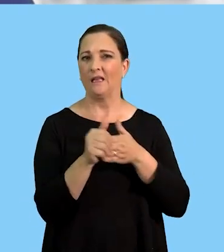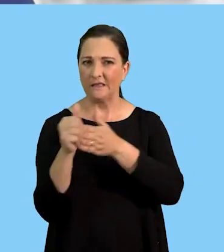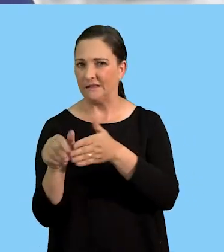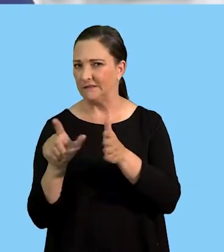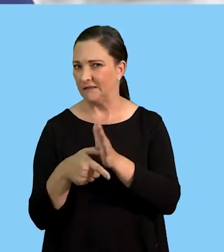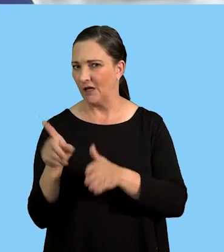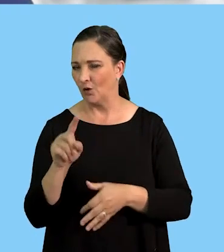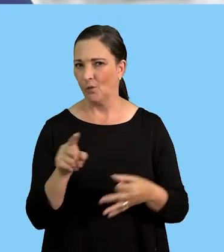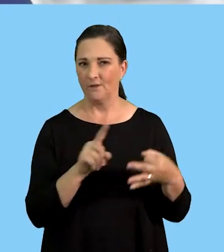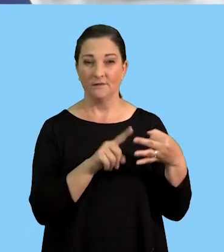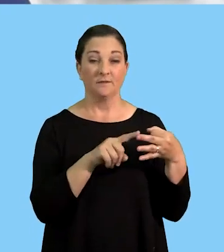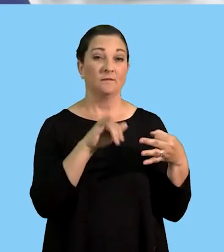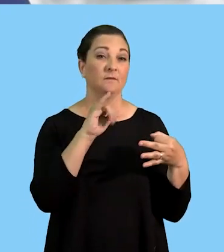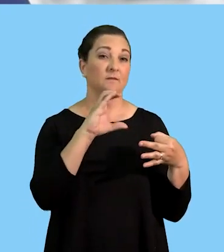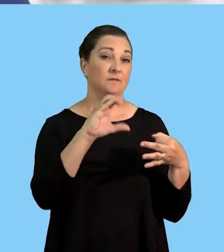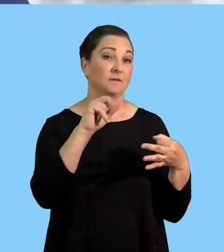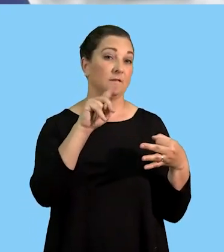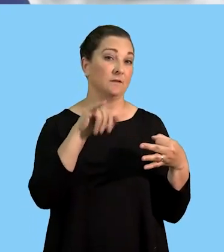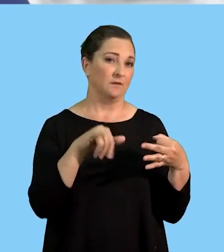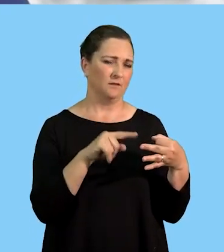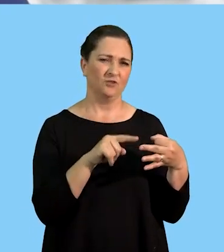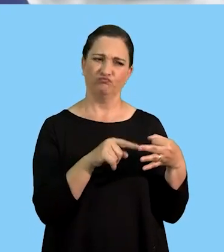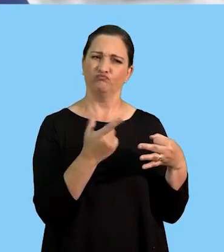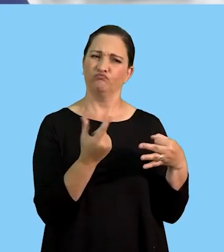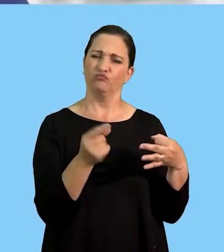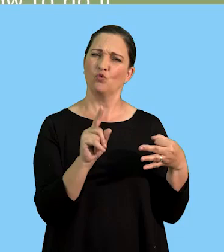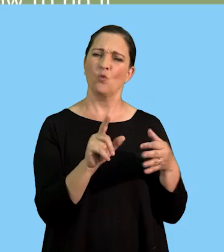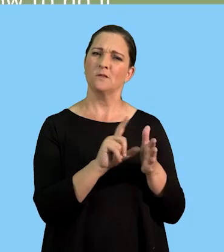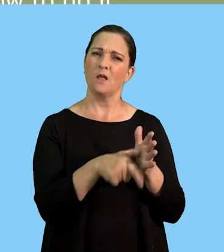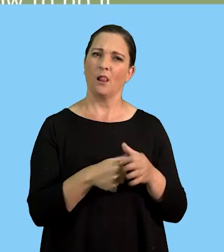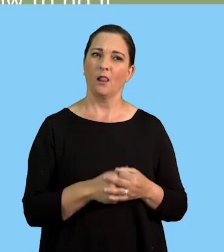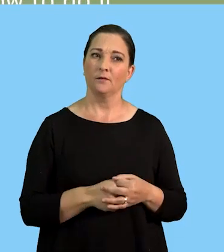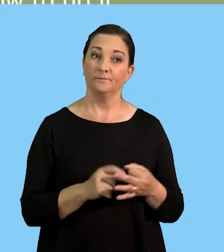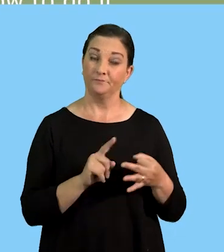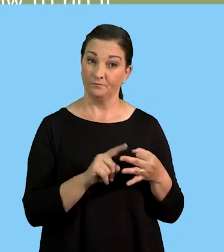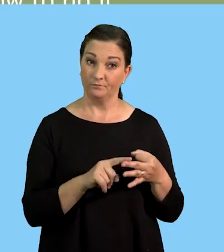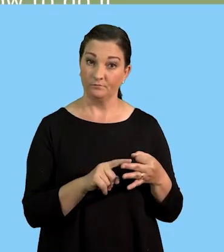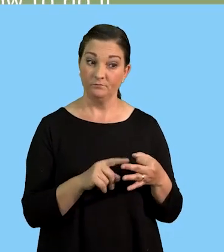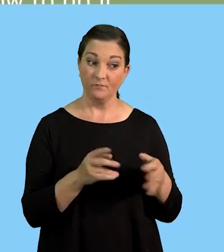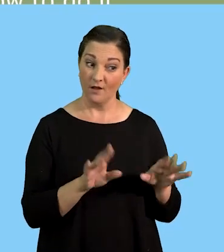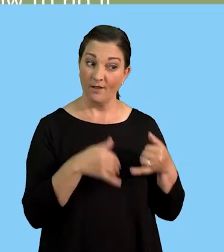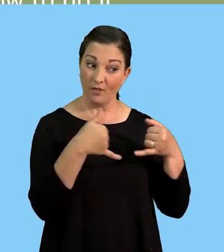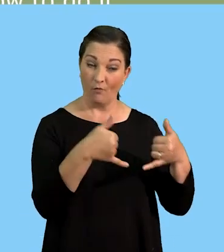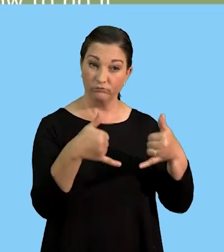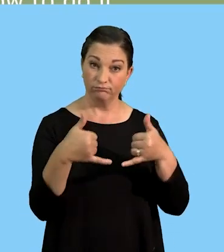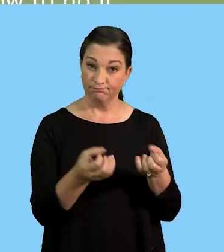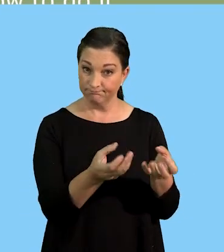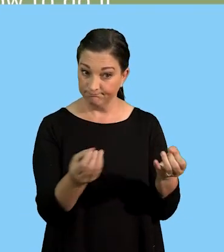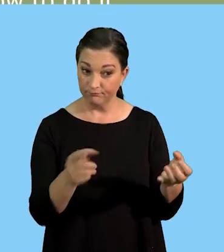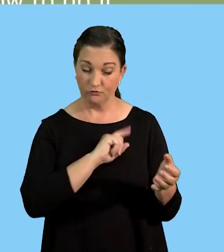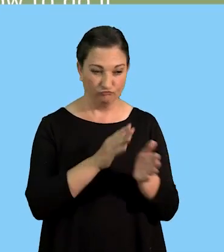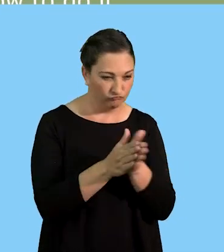Cindy is basically applying which leadership style as a production manager? She offers rewards